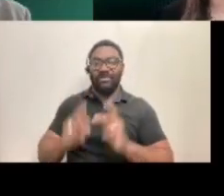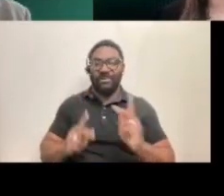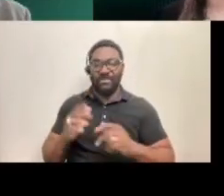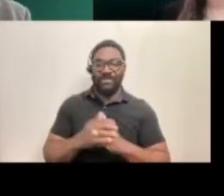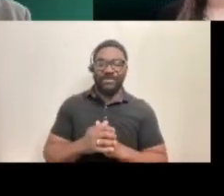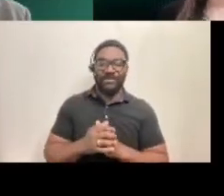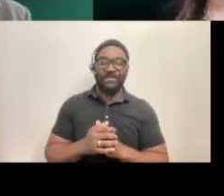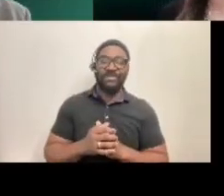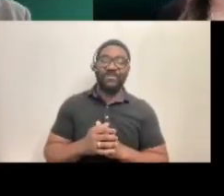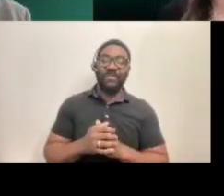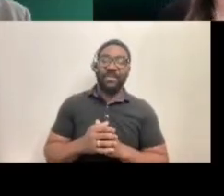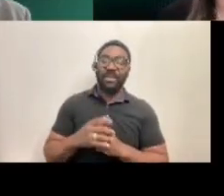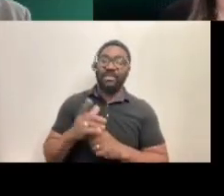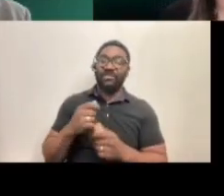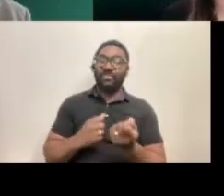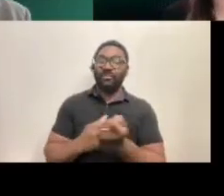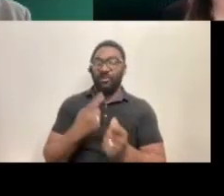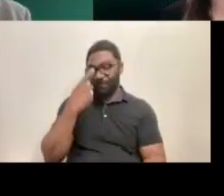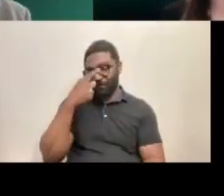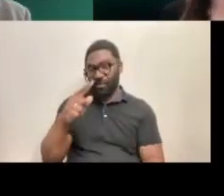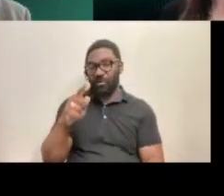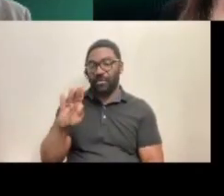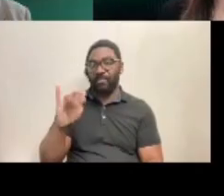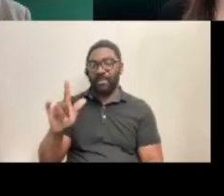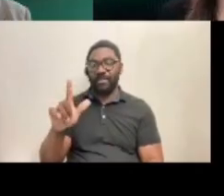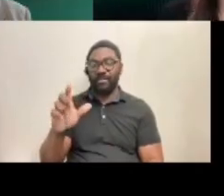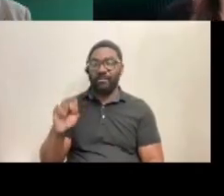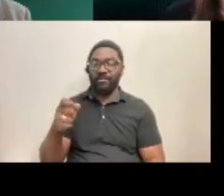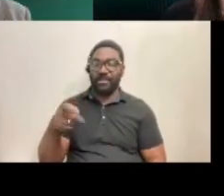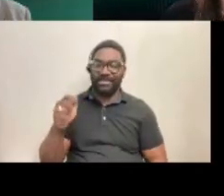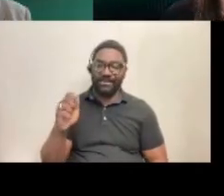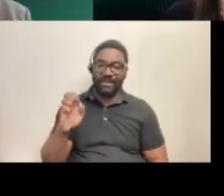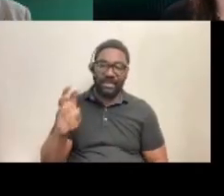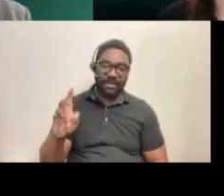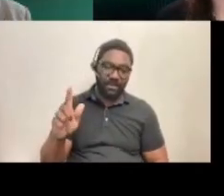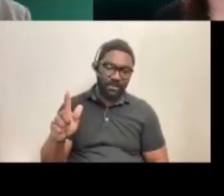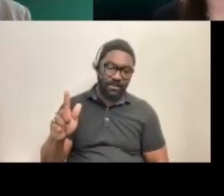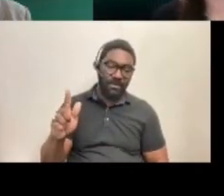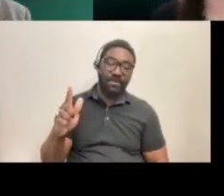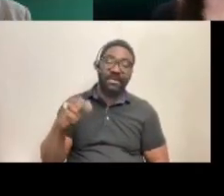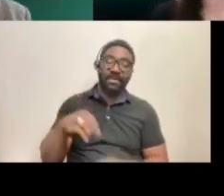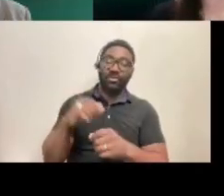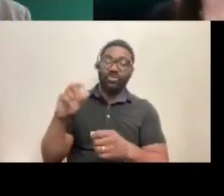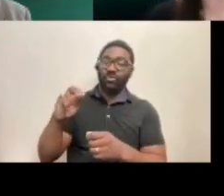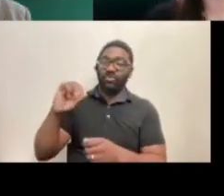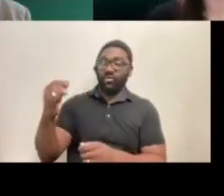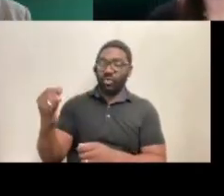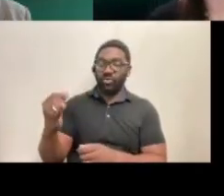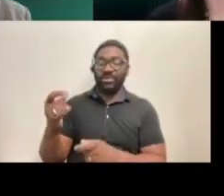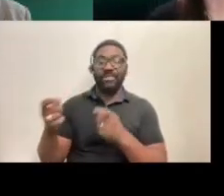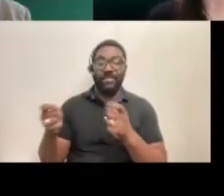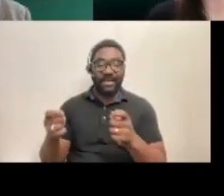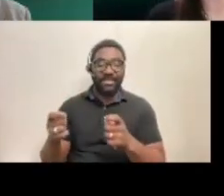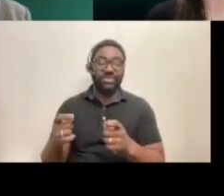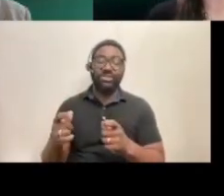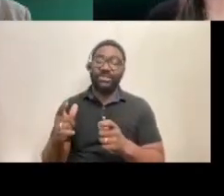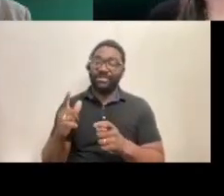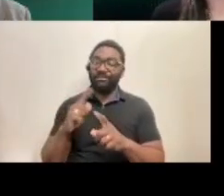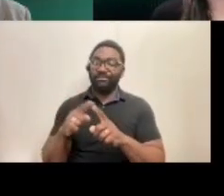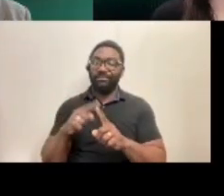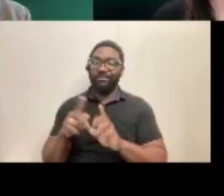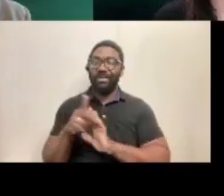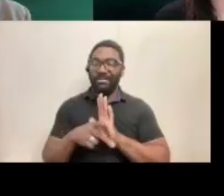to Congressman Bill Pascrell Jr. of New Jersey, managing a legislative portfolio that included healthcare,